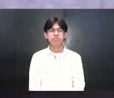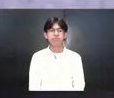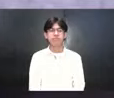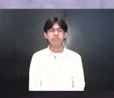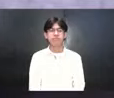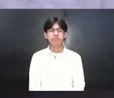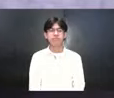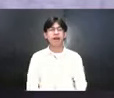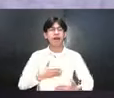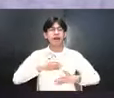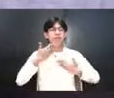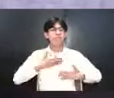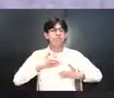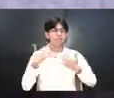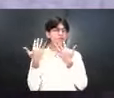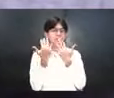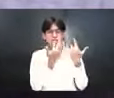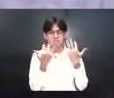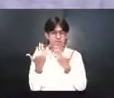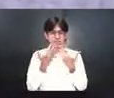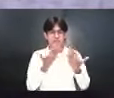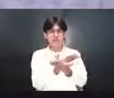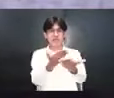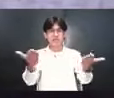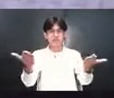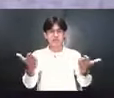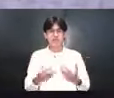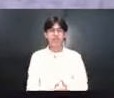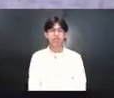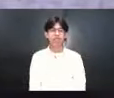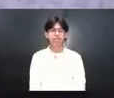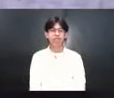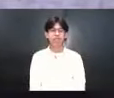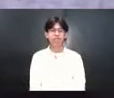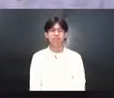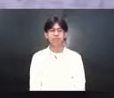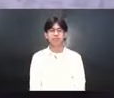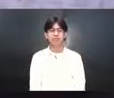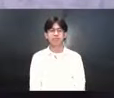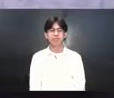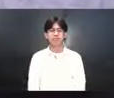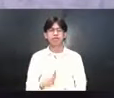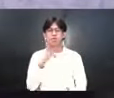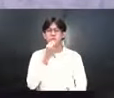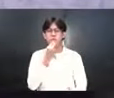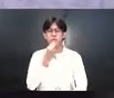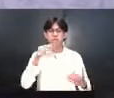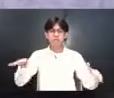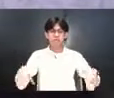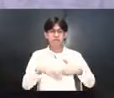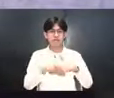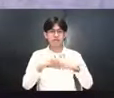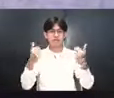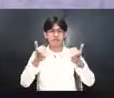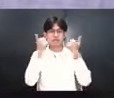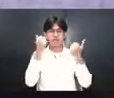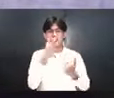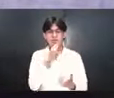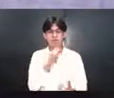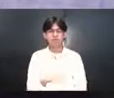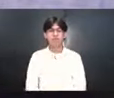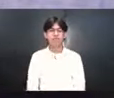happy, happy birthday to all of you. And may also see a raise of hands sa mga wedding anniversary celebrants